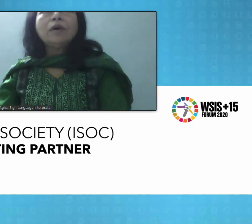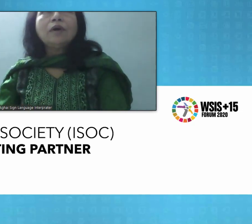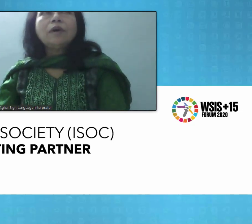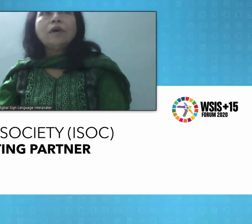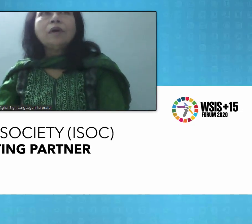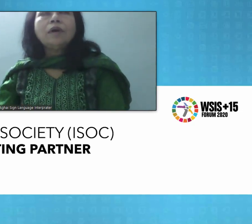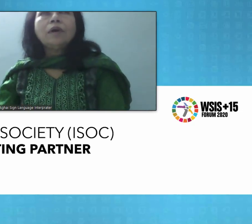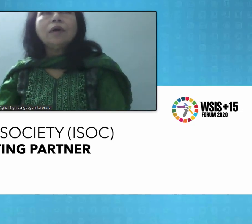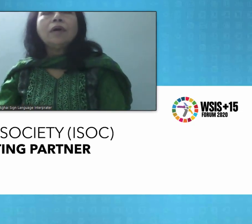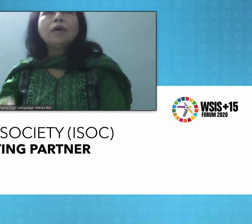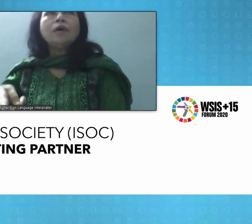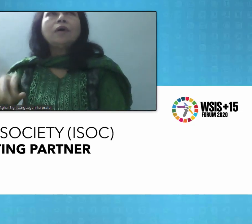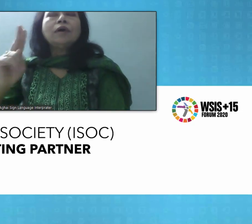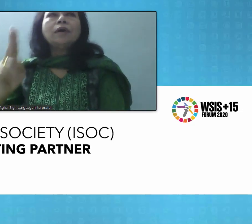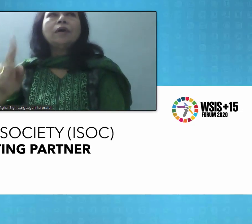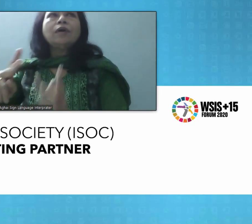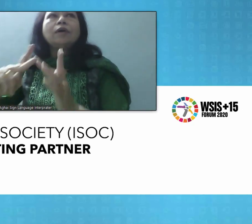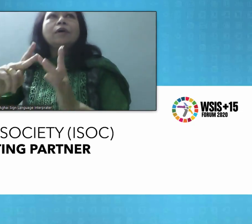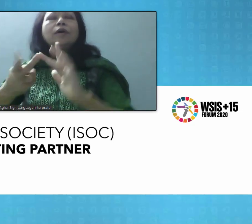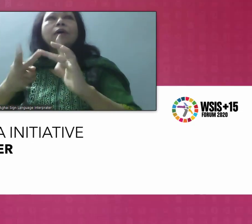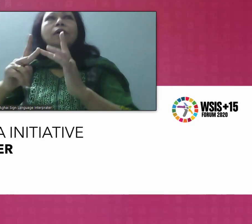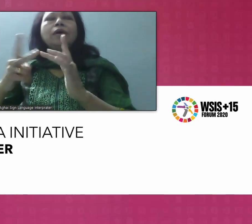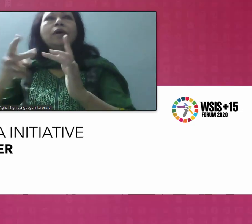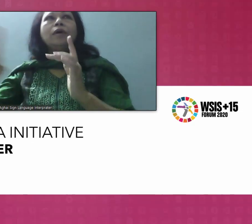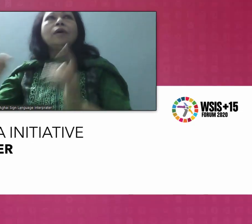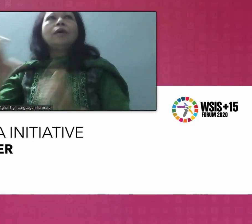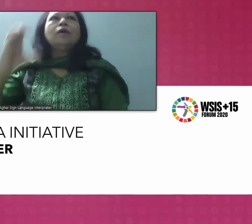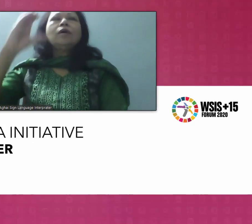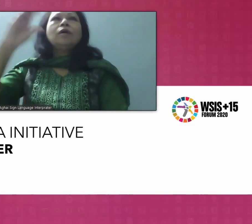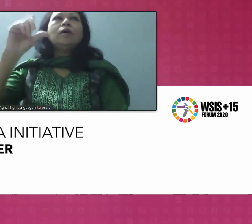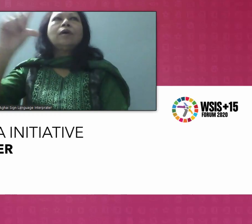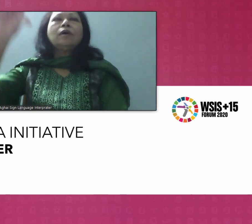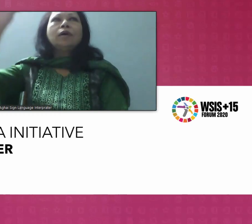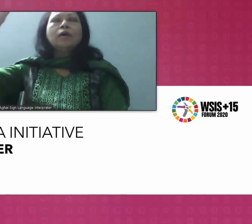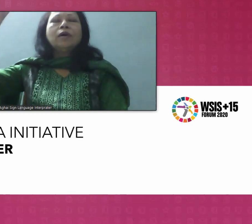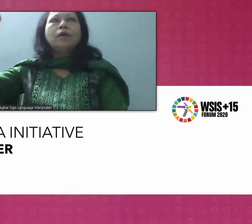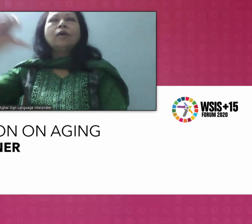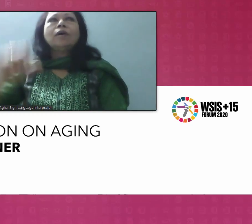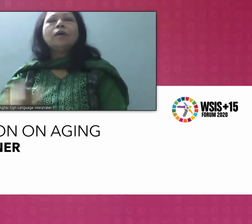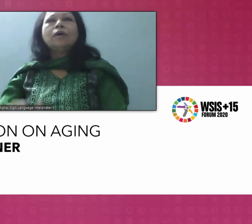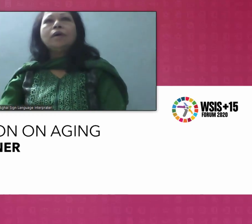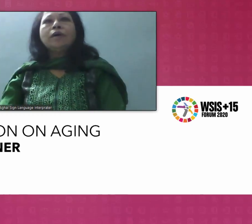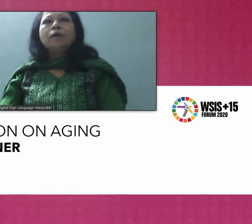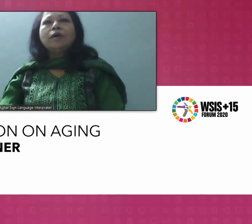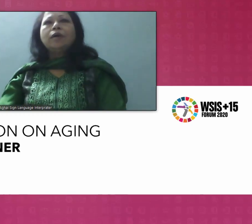while using the internet during COVID-19 period?